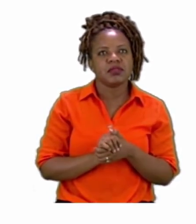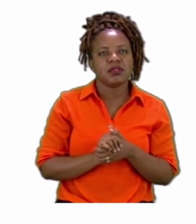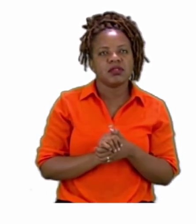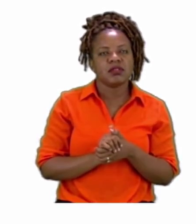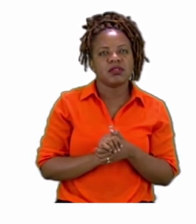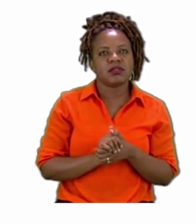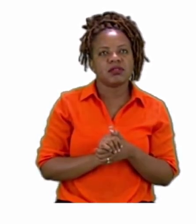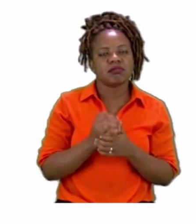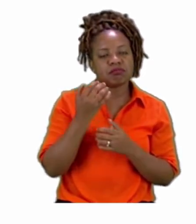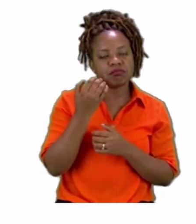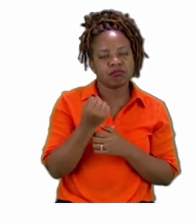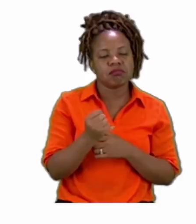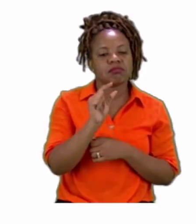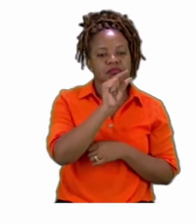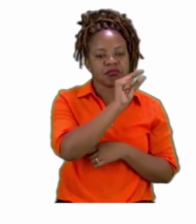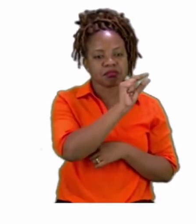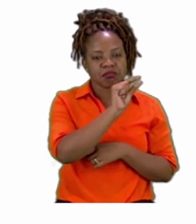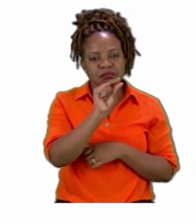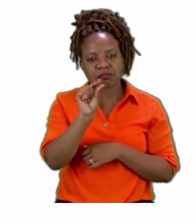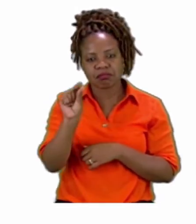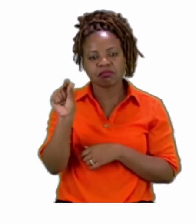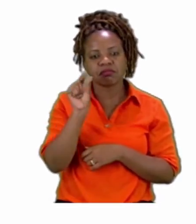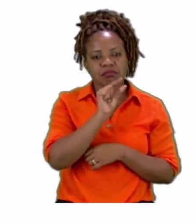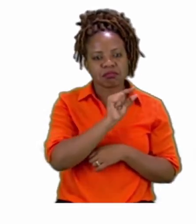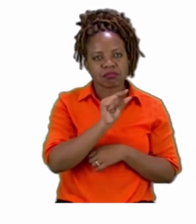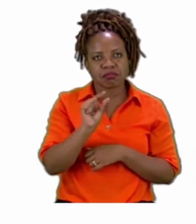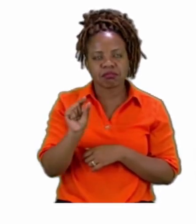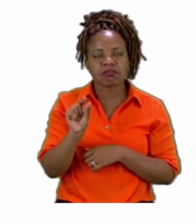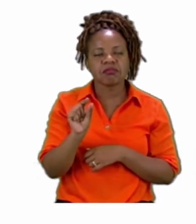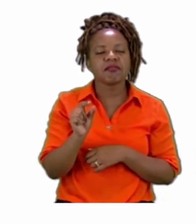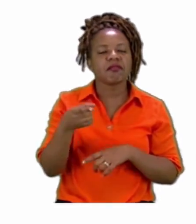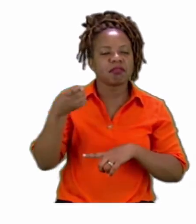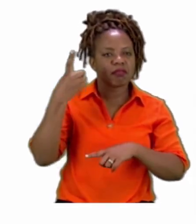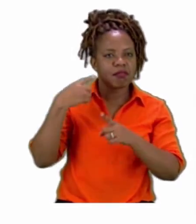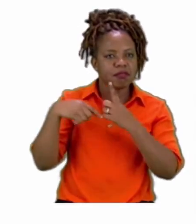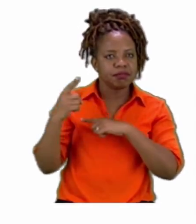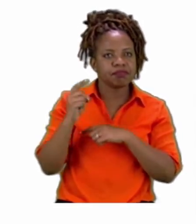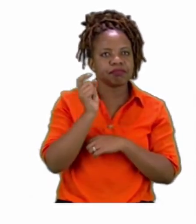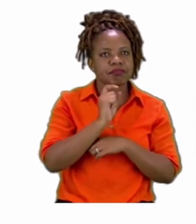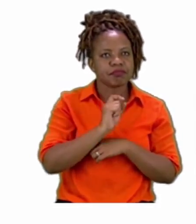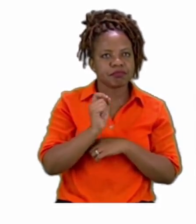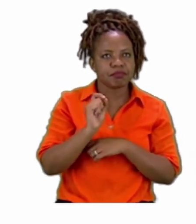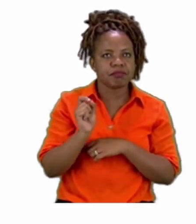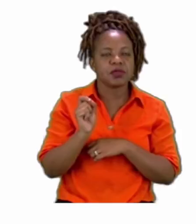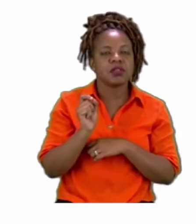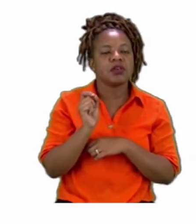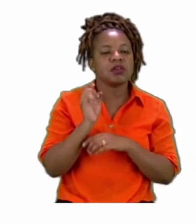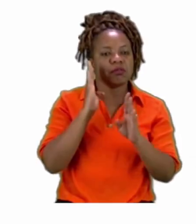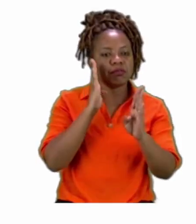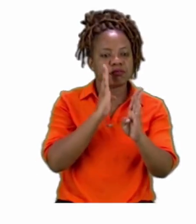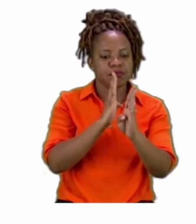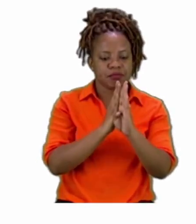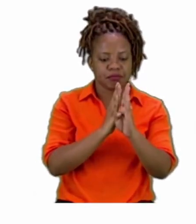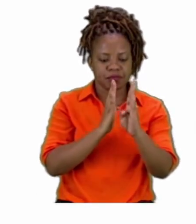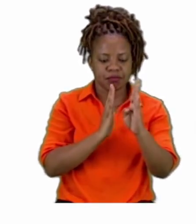have whole sentences that we have to rewrite in the correct order. And then after that,